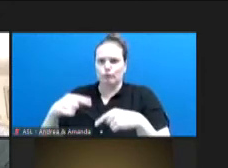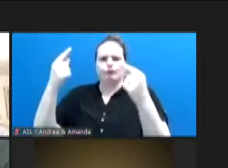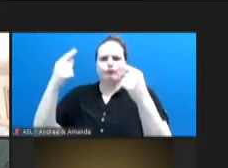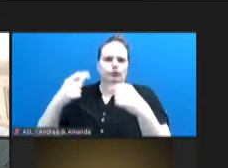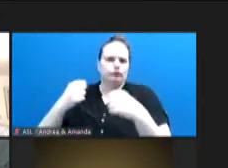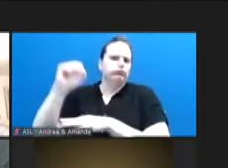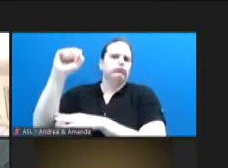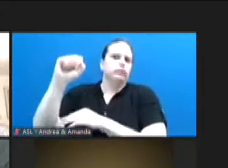issues with protests.